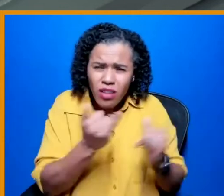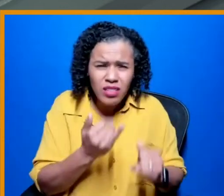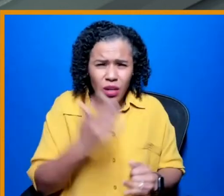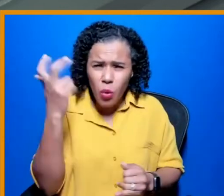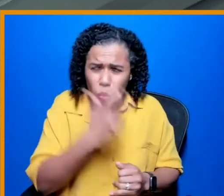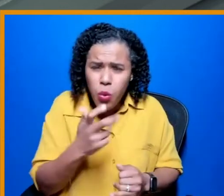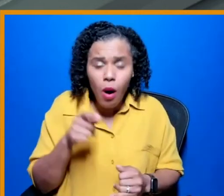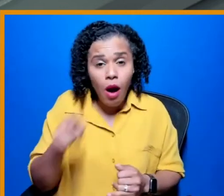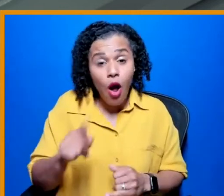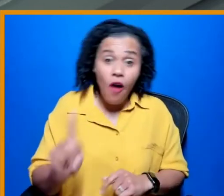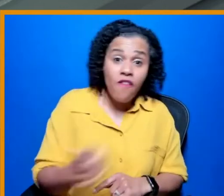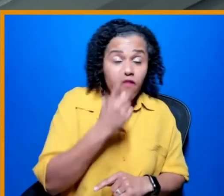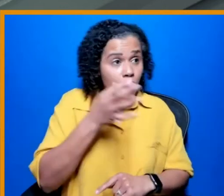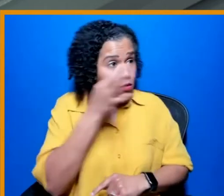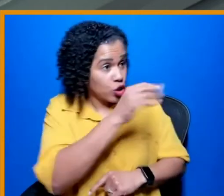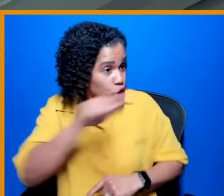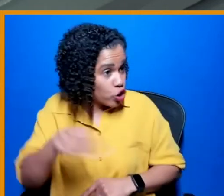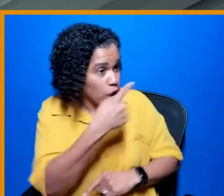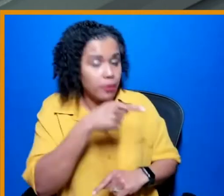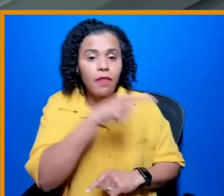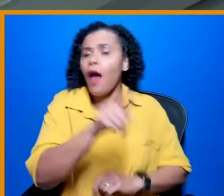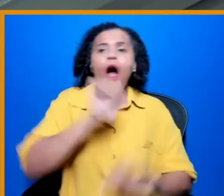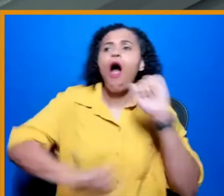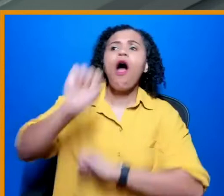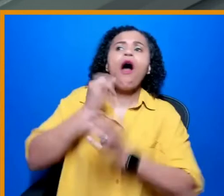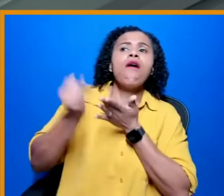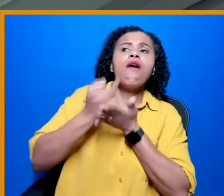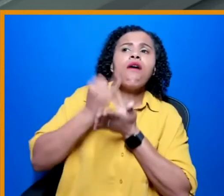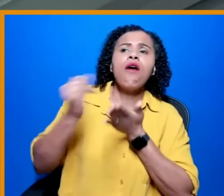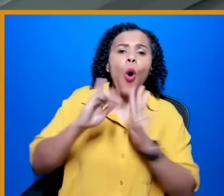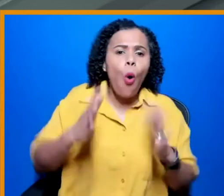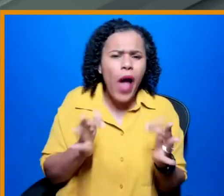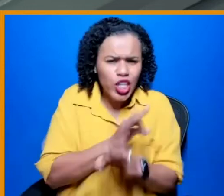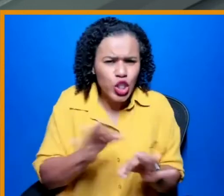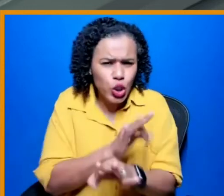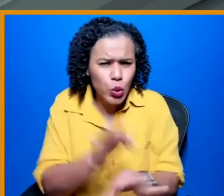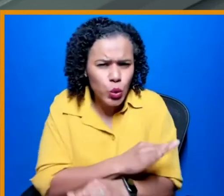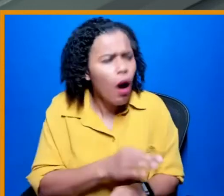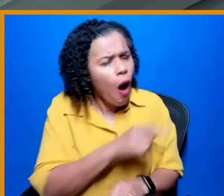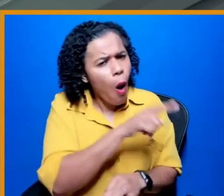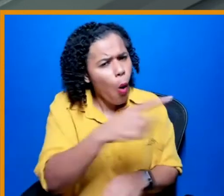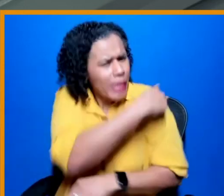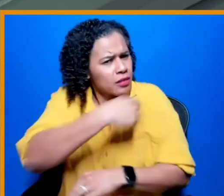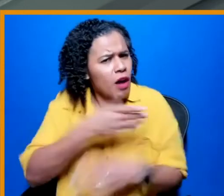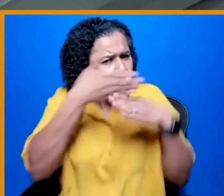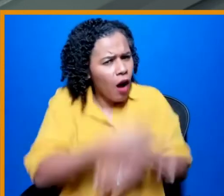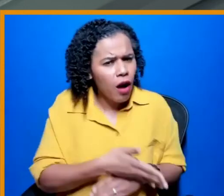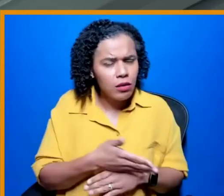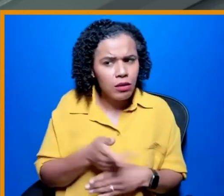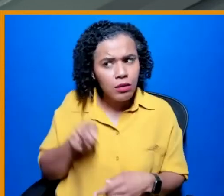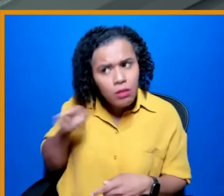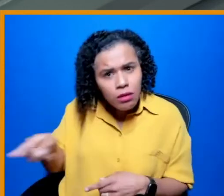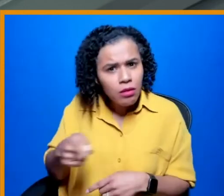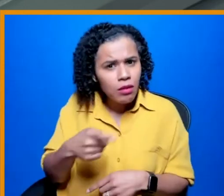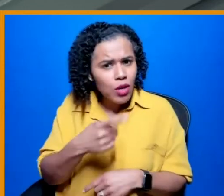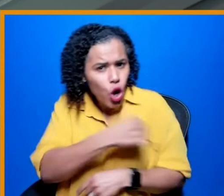deny or make excuses for staff that had they been working hard. Tell that to a nurse in ICU. Our victory in North Shropshire and